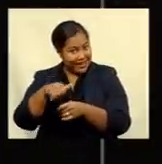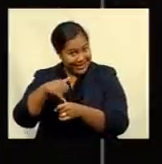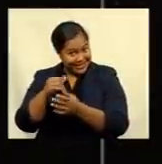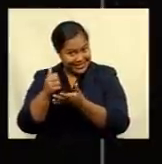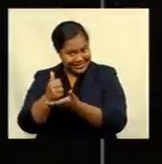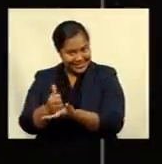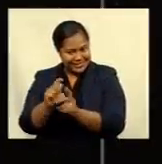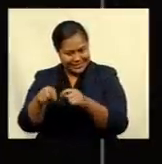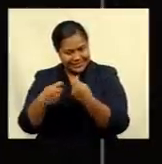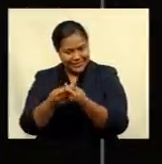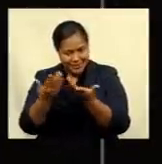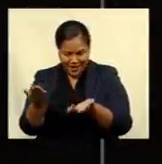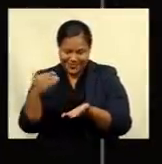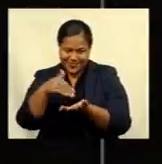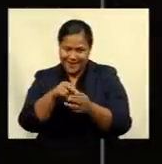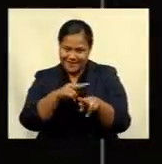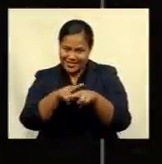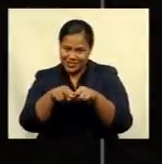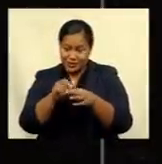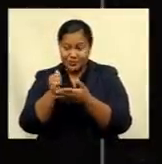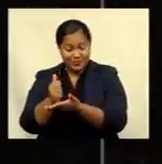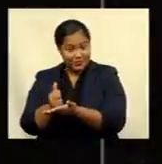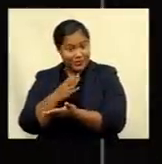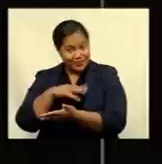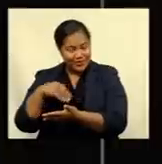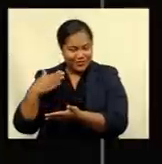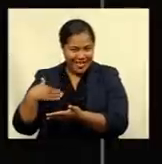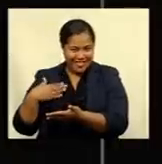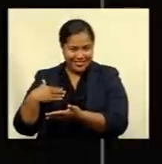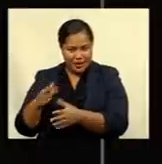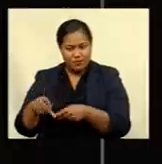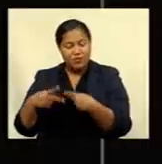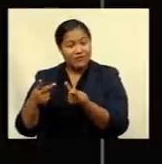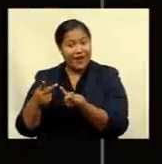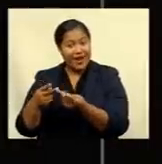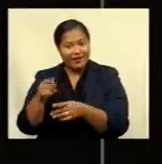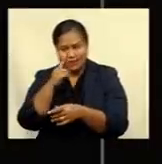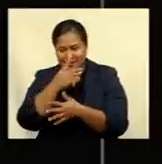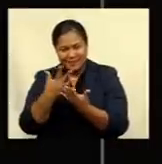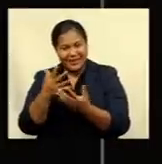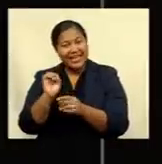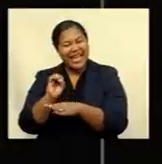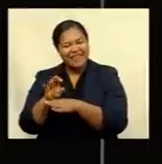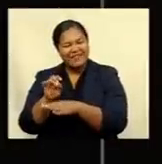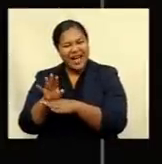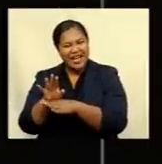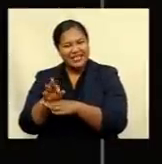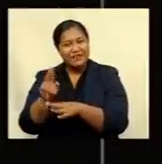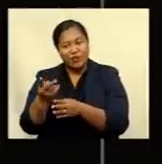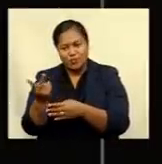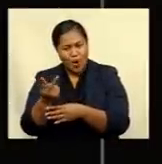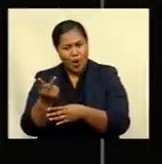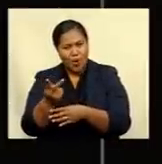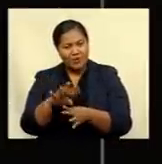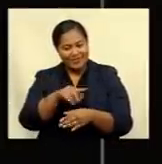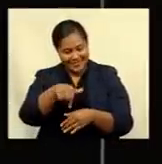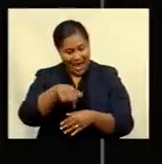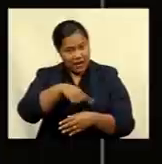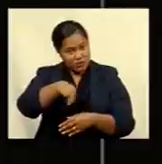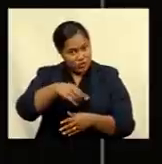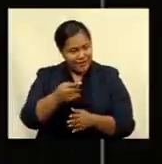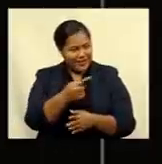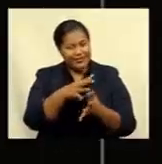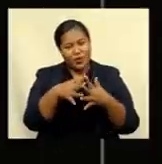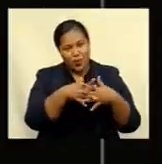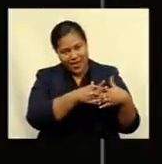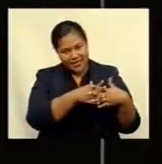in Fiji will be assisting the Ministry of Health by providing public health policy advice for both the Central and Western divisions. Mission